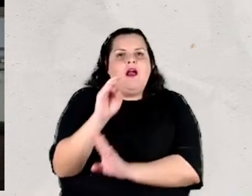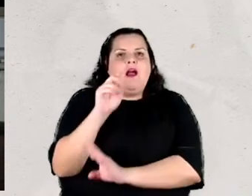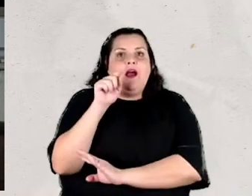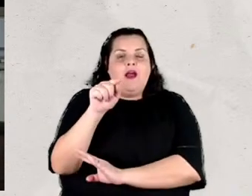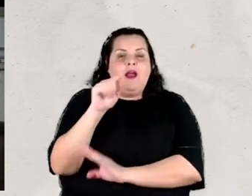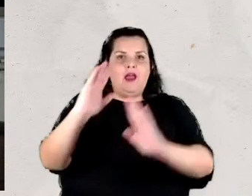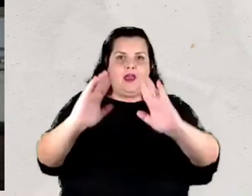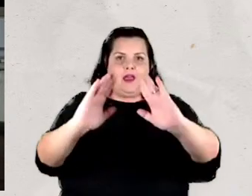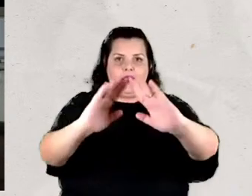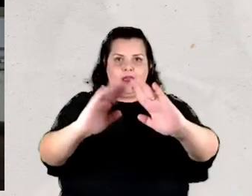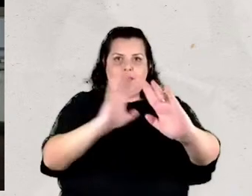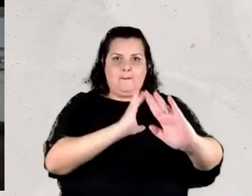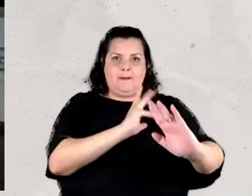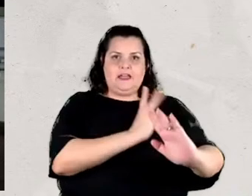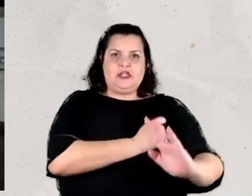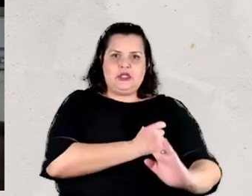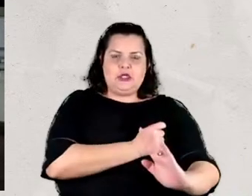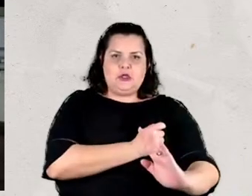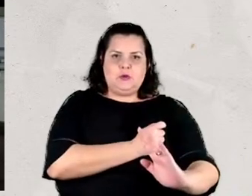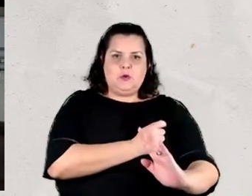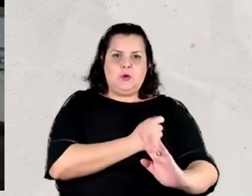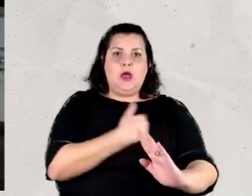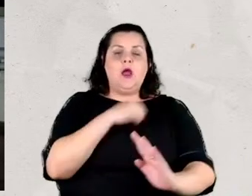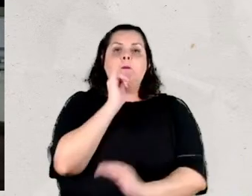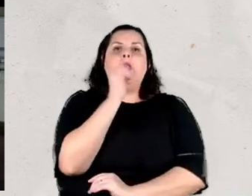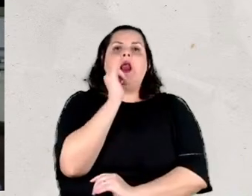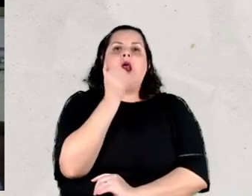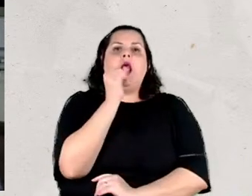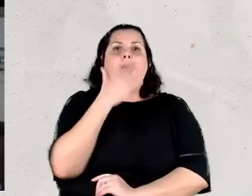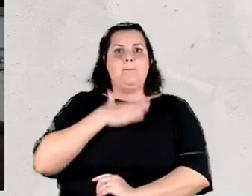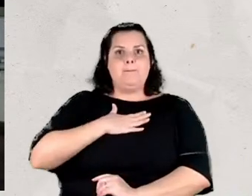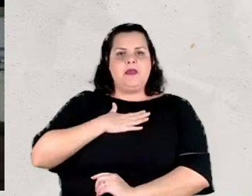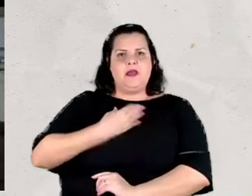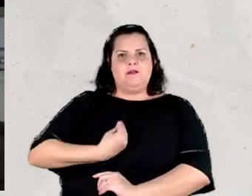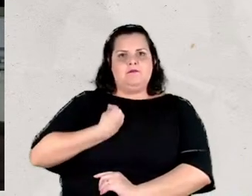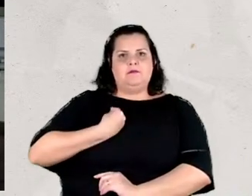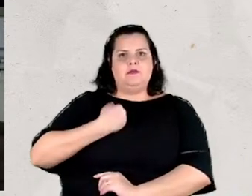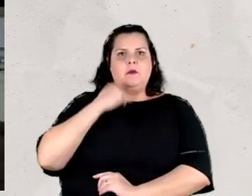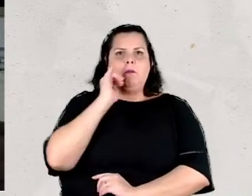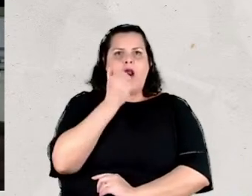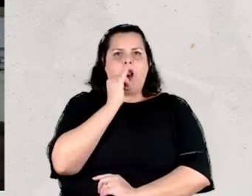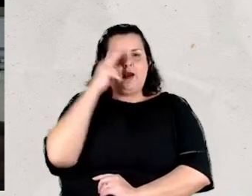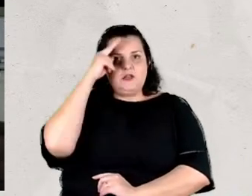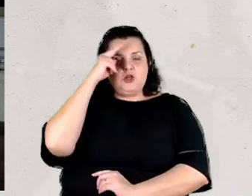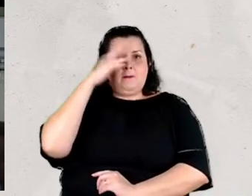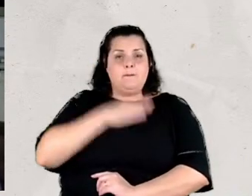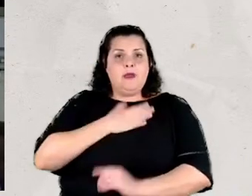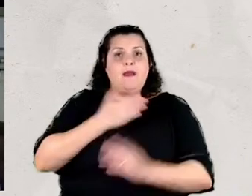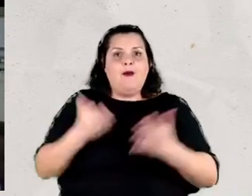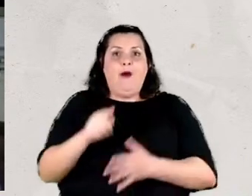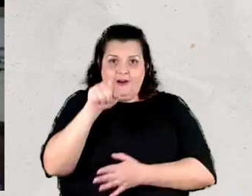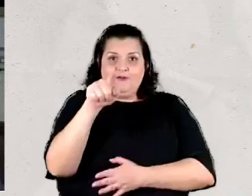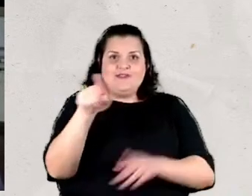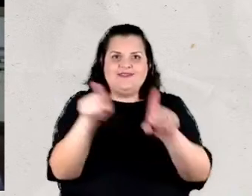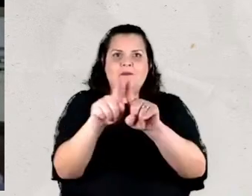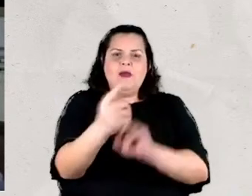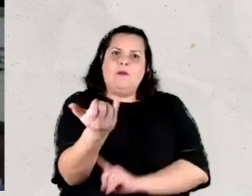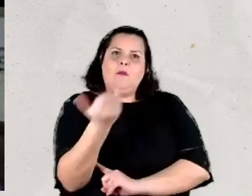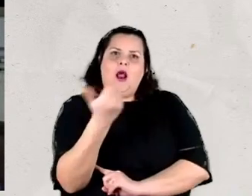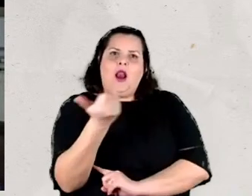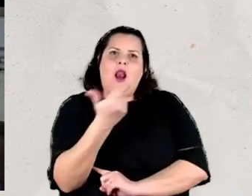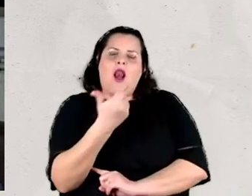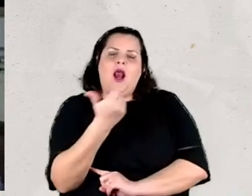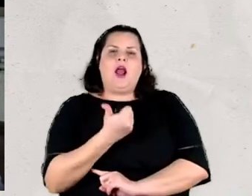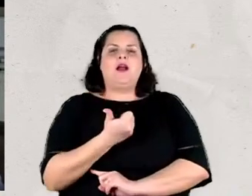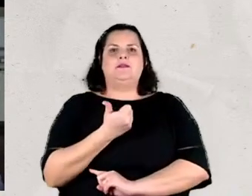as you're not going to convince me of your narrative, I won't convince you either. But the reason why I felt that, maybe with